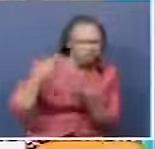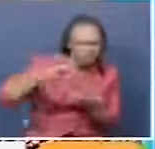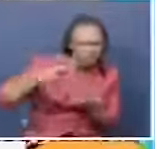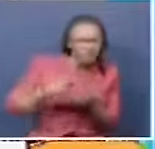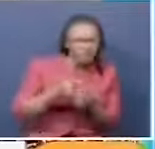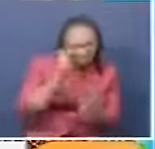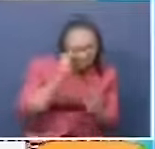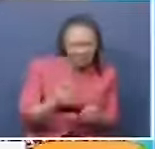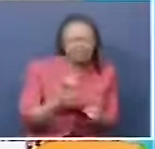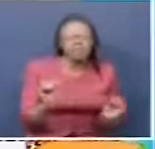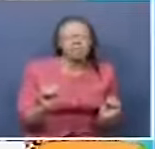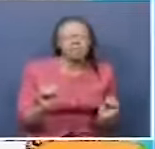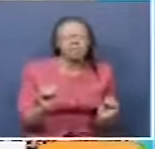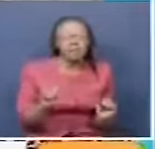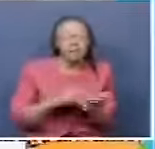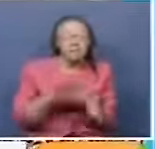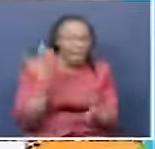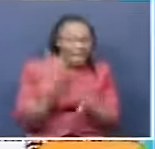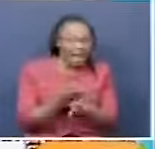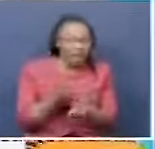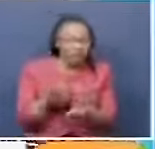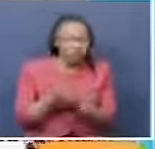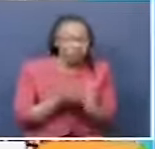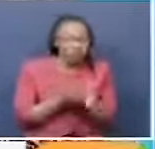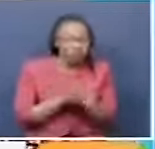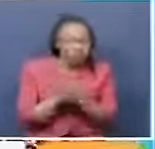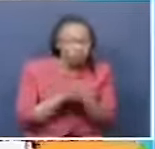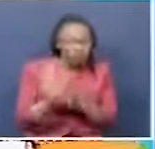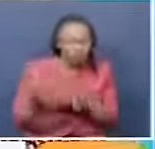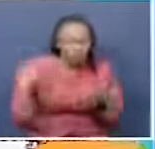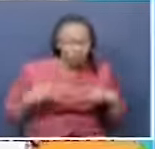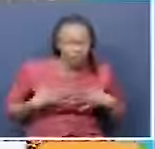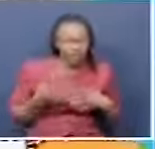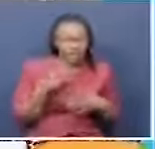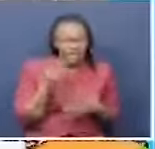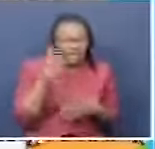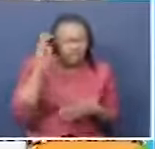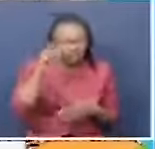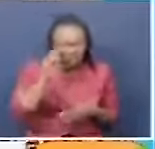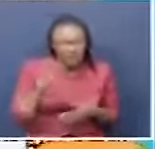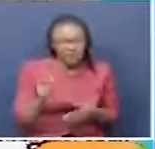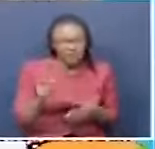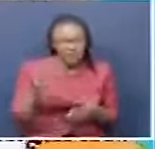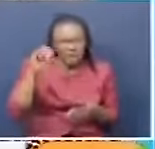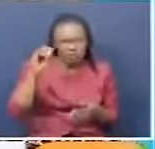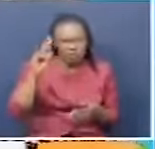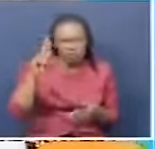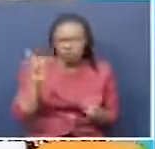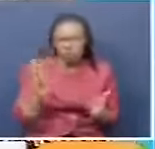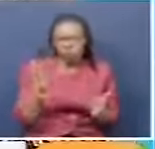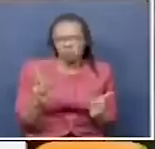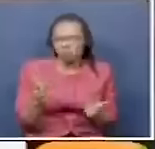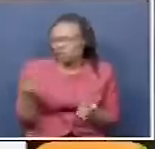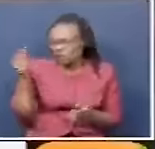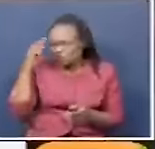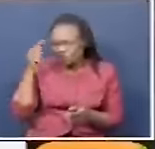Right. So it will be very hard for you to motivate your people by telling them that this guy is going to honor it Do you think what he's saying is right? In